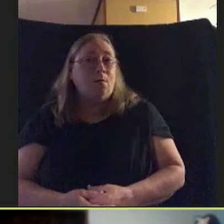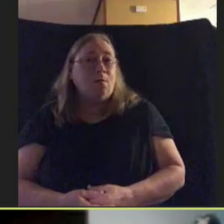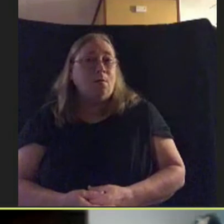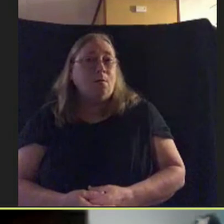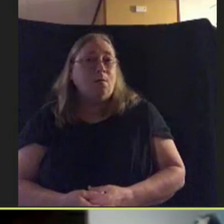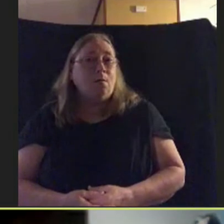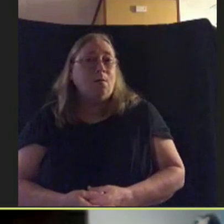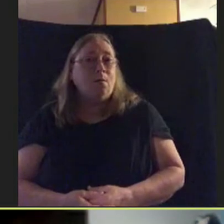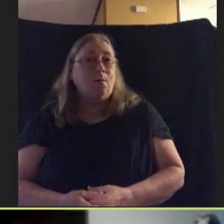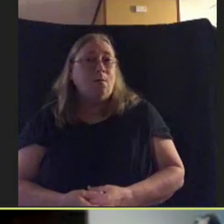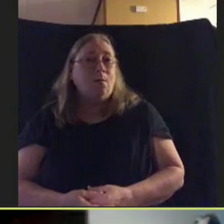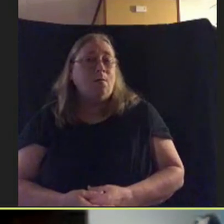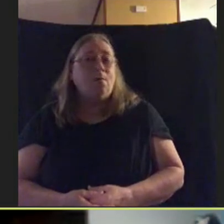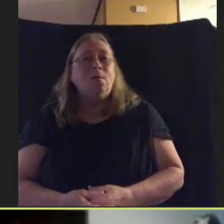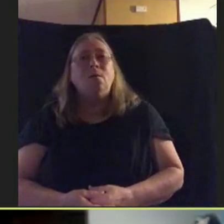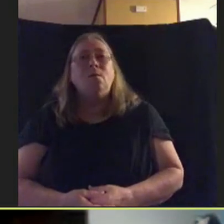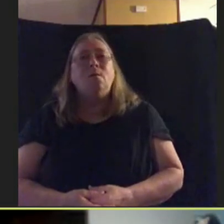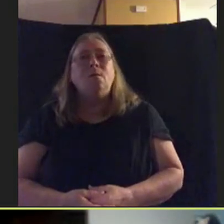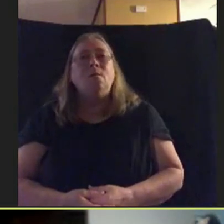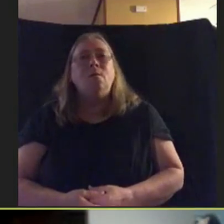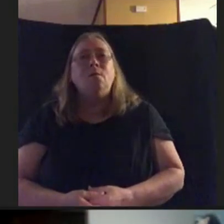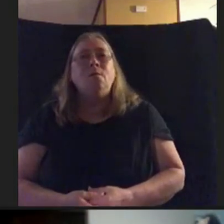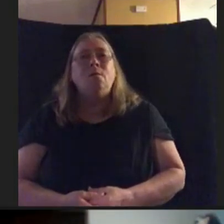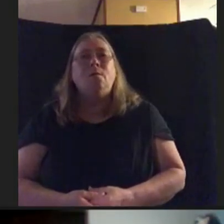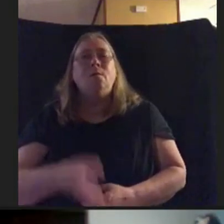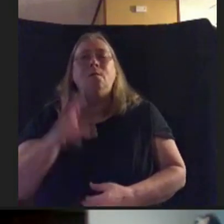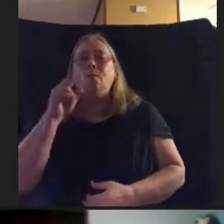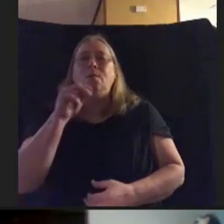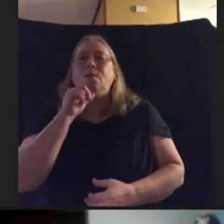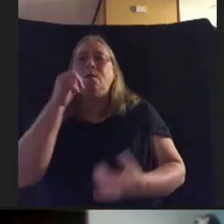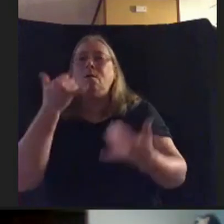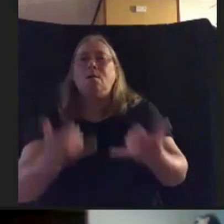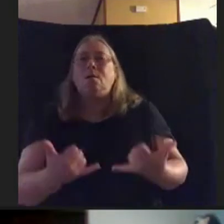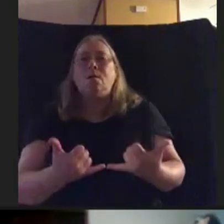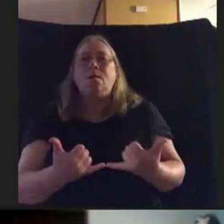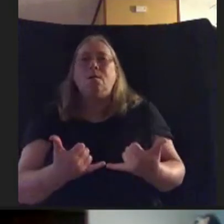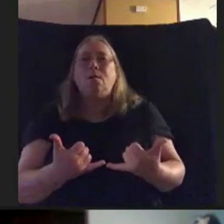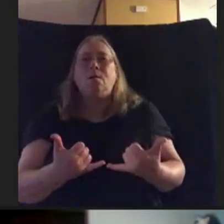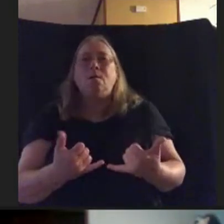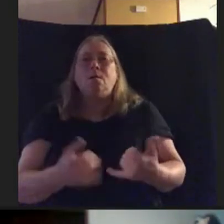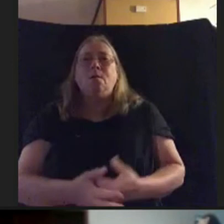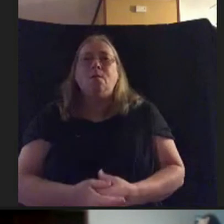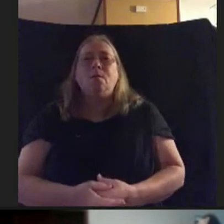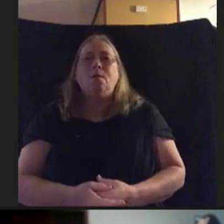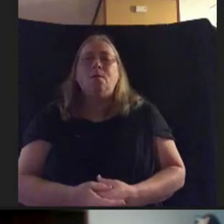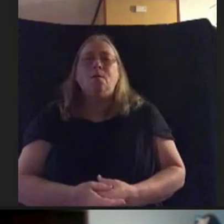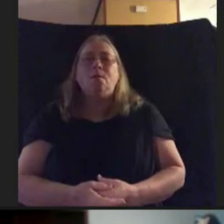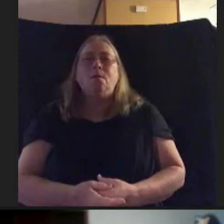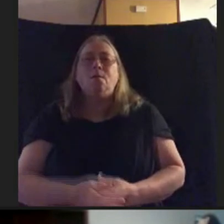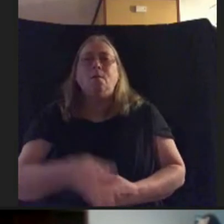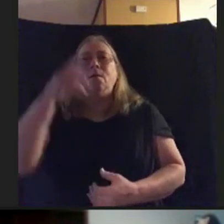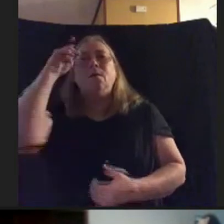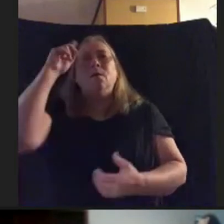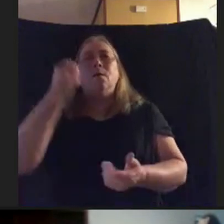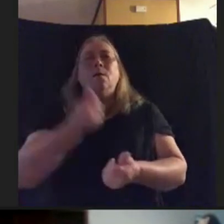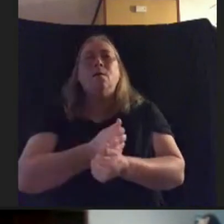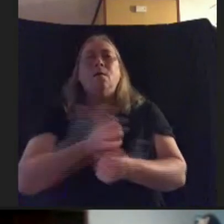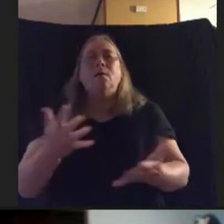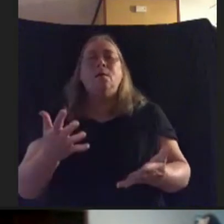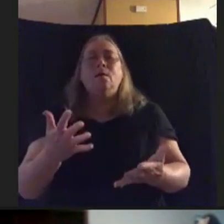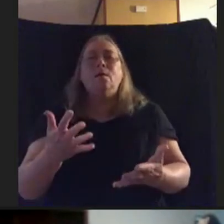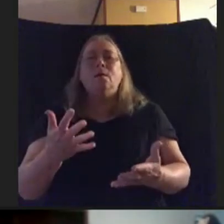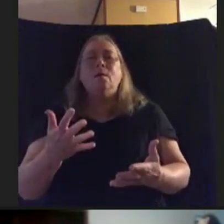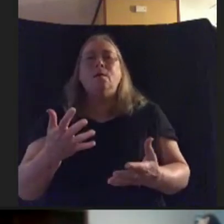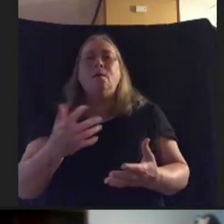Go ahead, Thomas. No, not right now. I mean, we are going to put some more stuff out where things are, but it's kind of a dynamic thing, and we don't